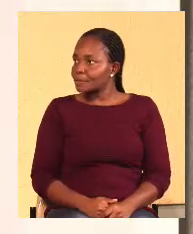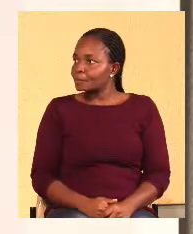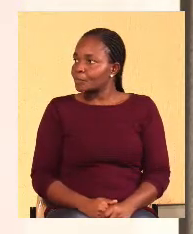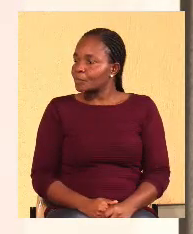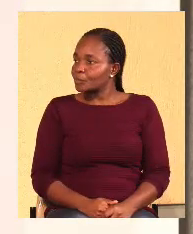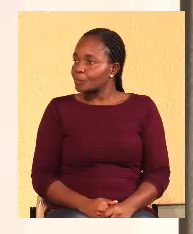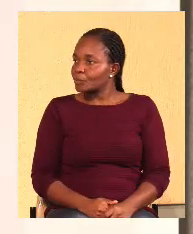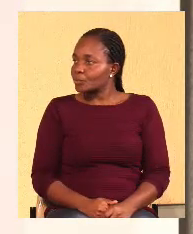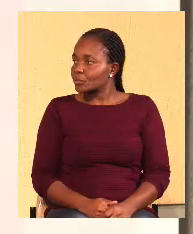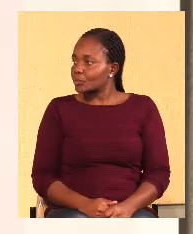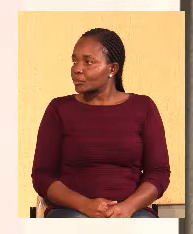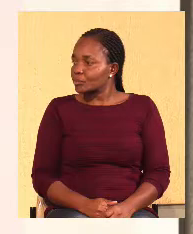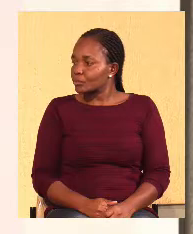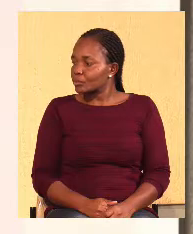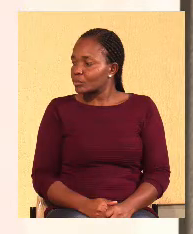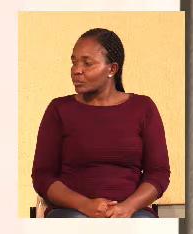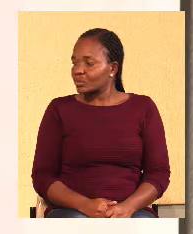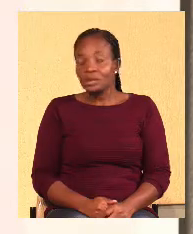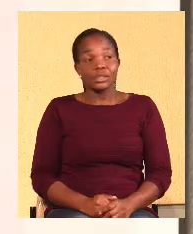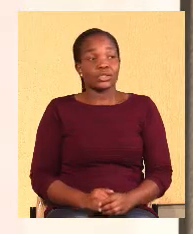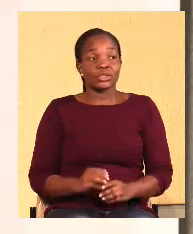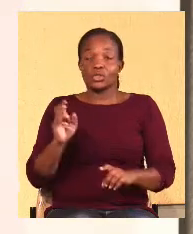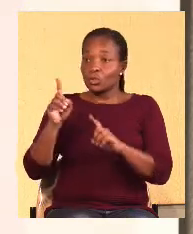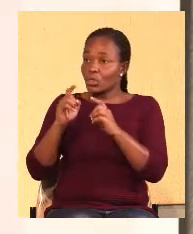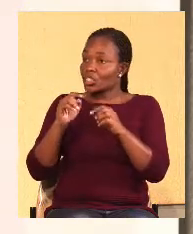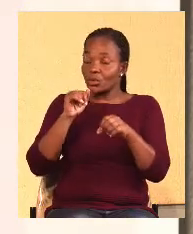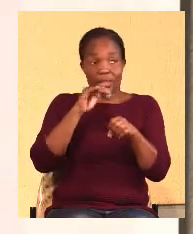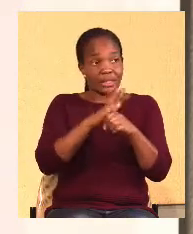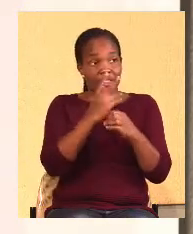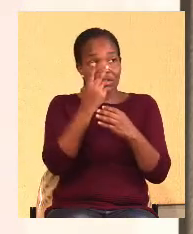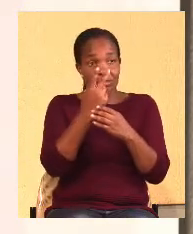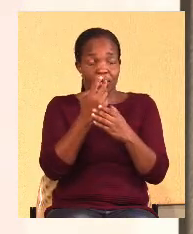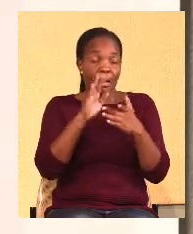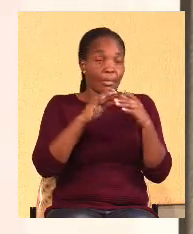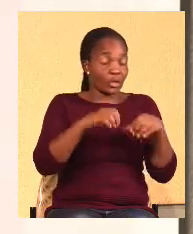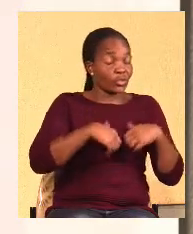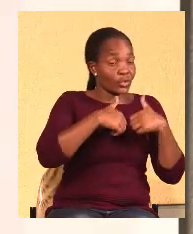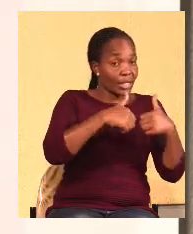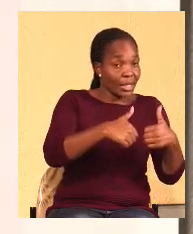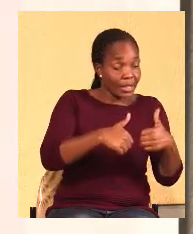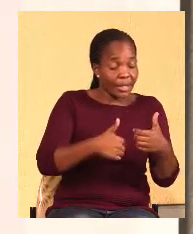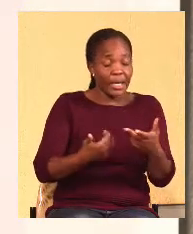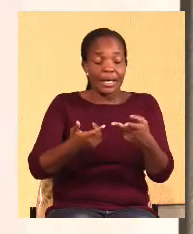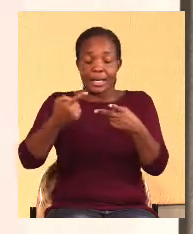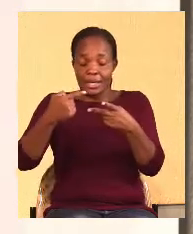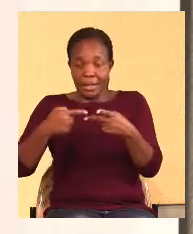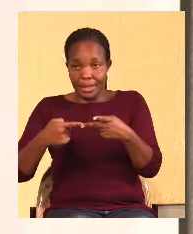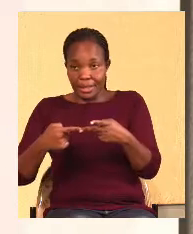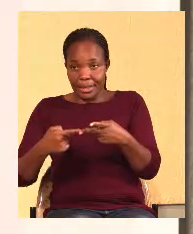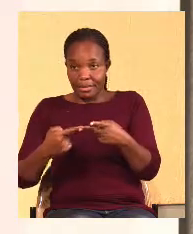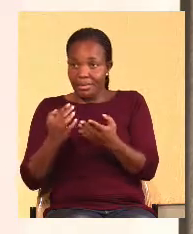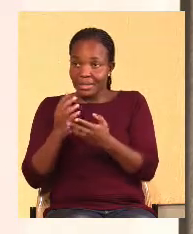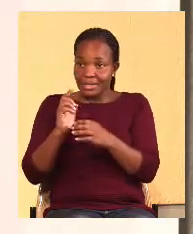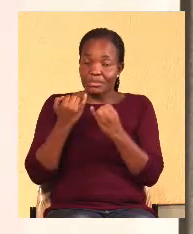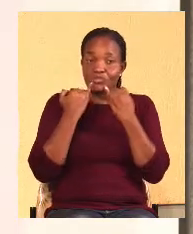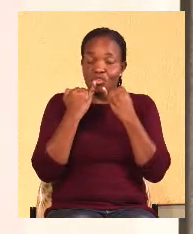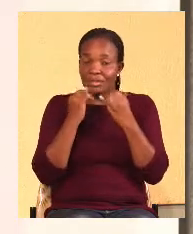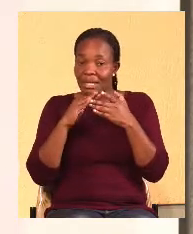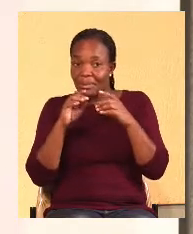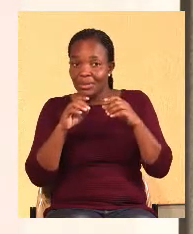the questions can be to both the first set that was done in terms of the health update, if there were outstanding